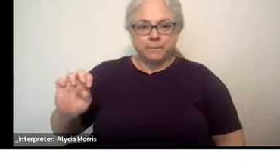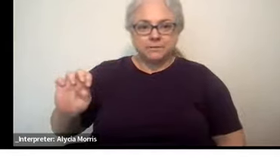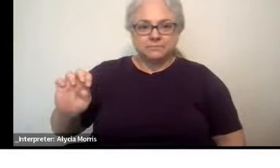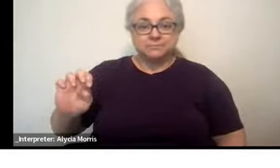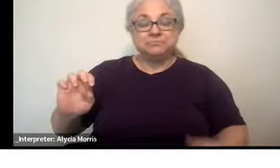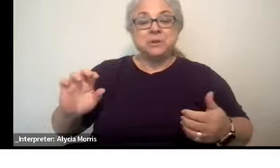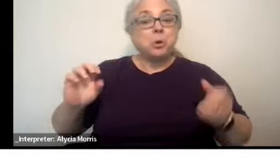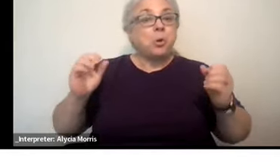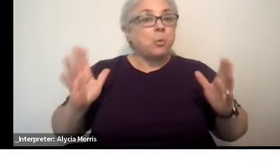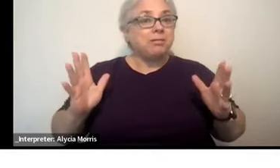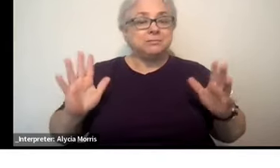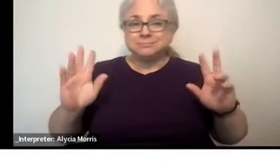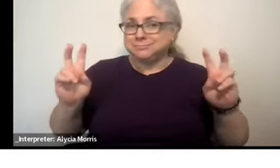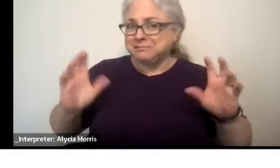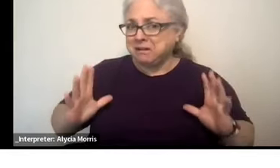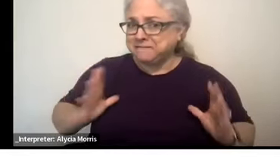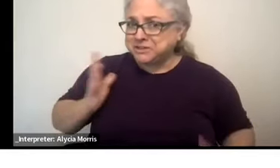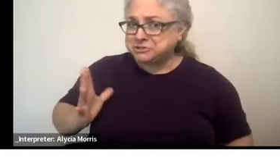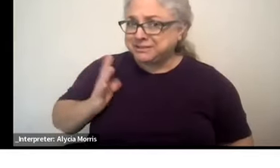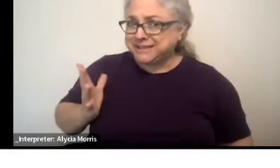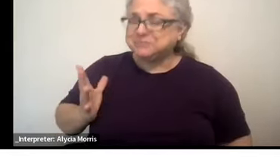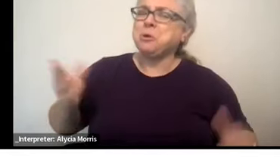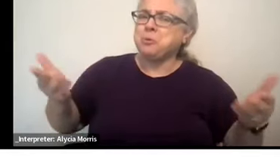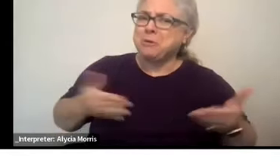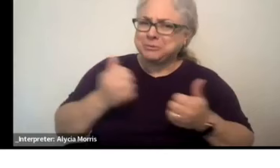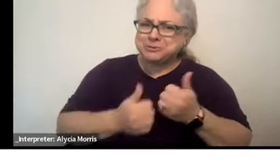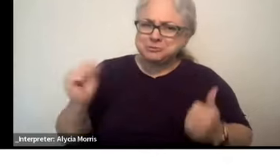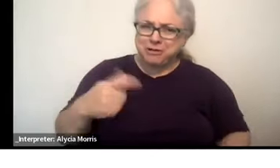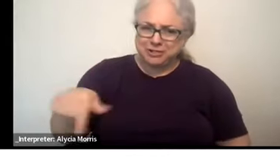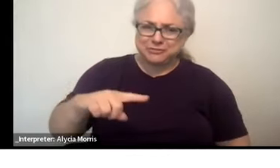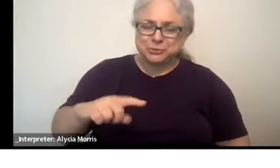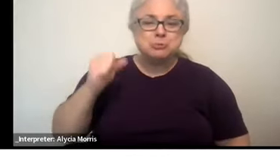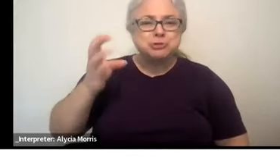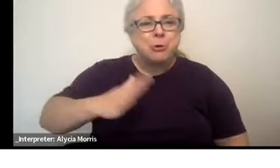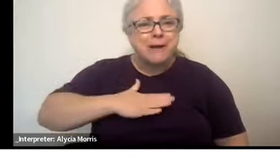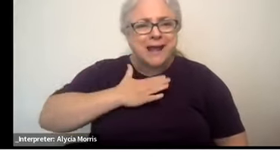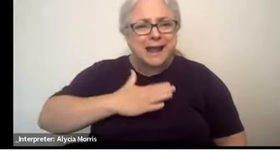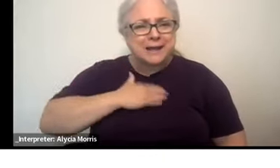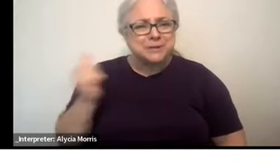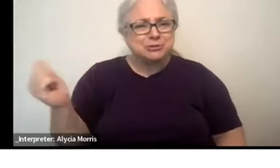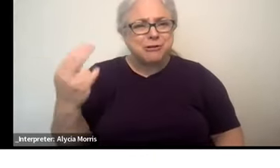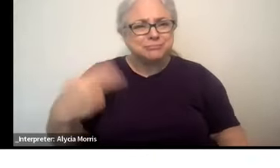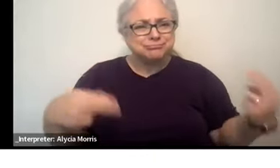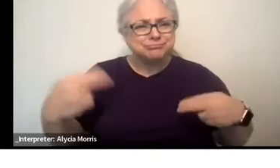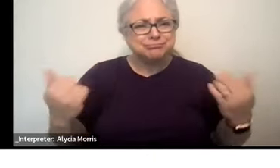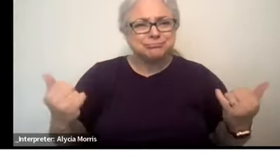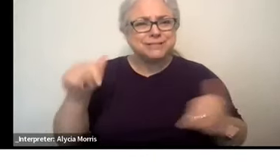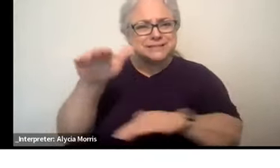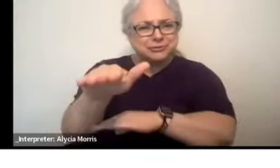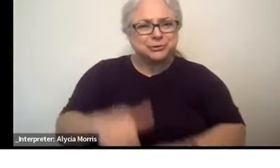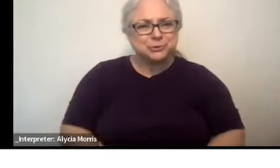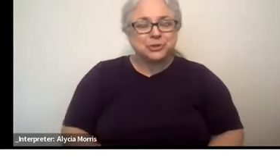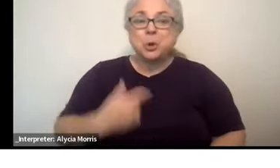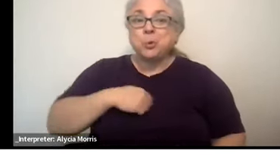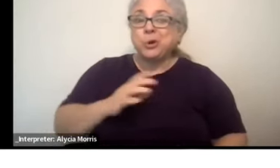Well, officially, welcome to all of you. We're so glad to have you with us this afternoon as we talk more about the